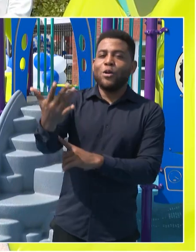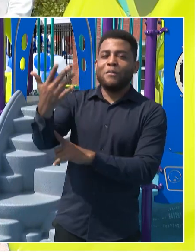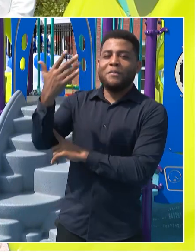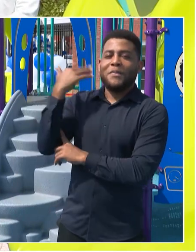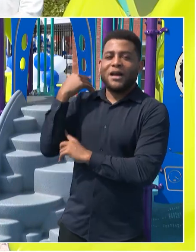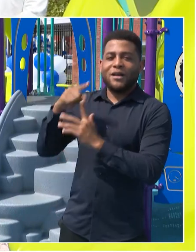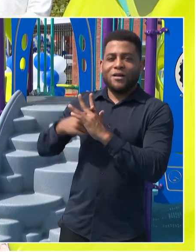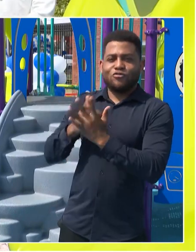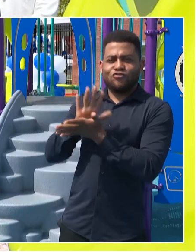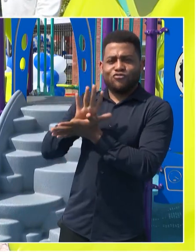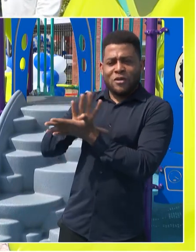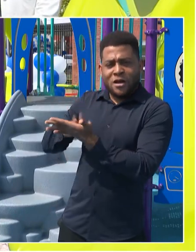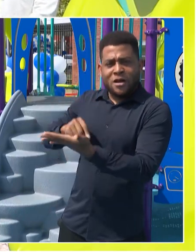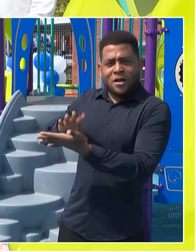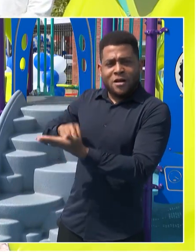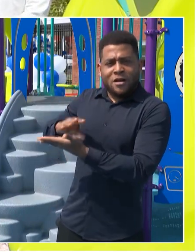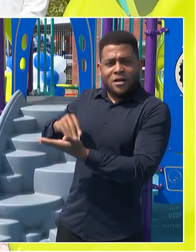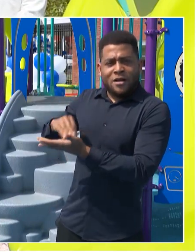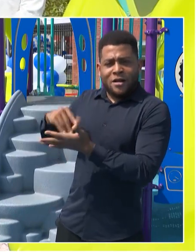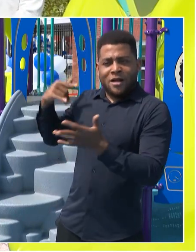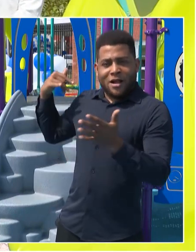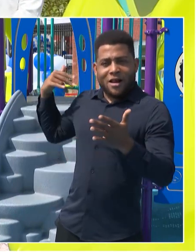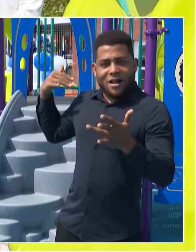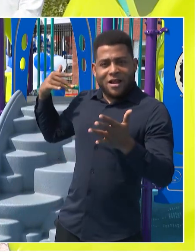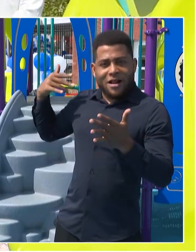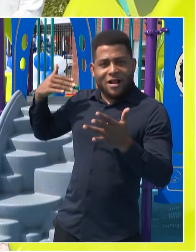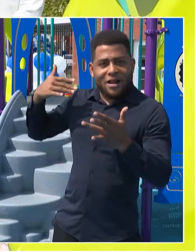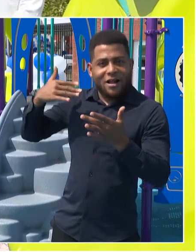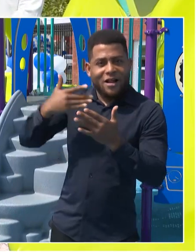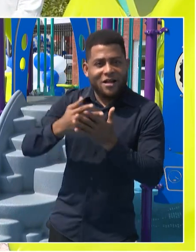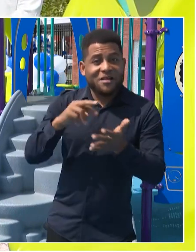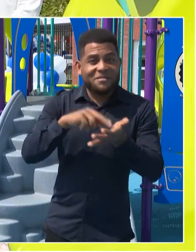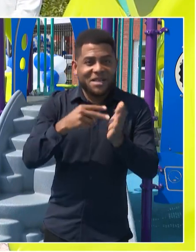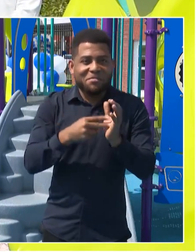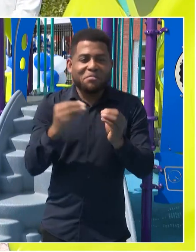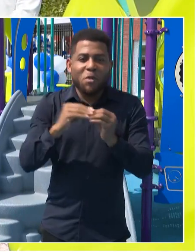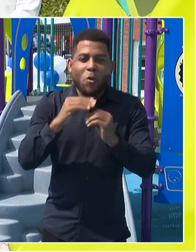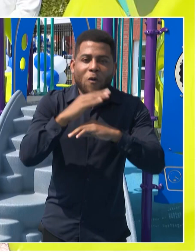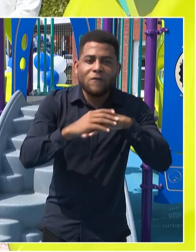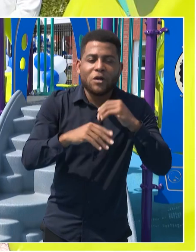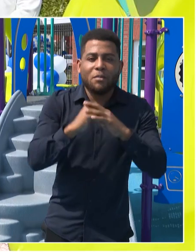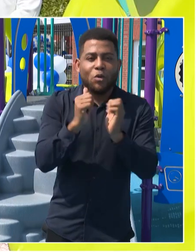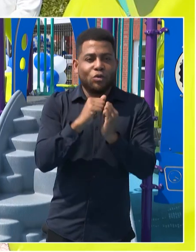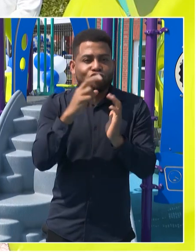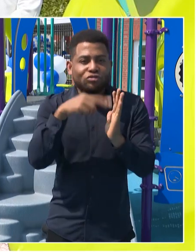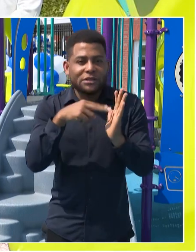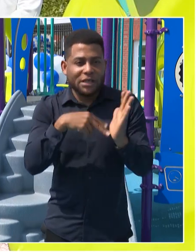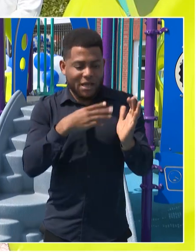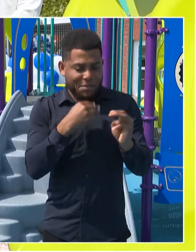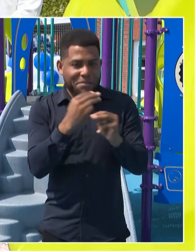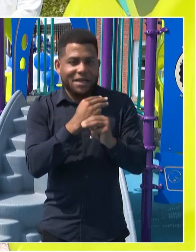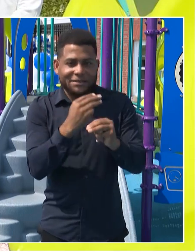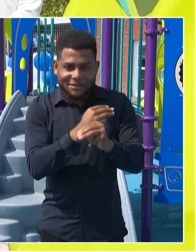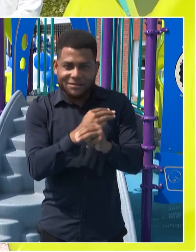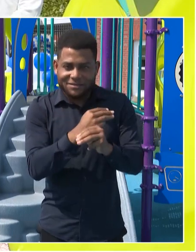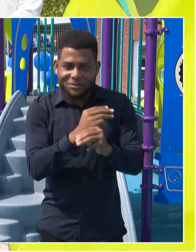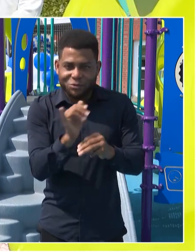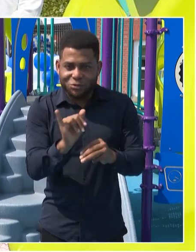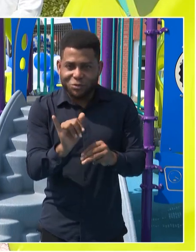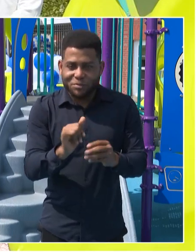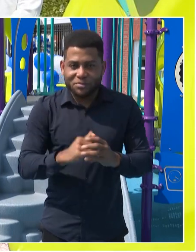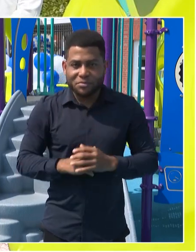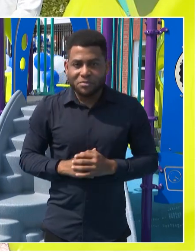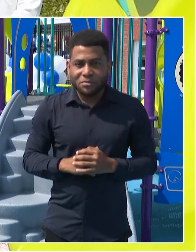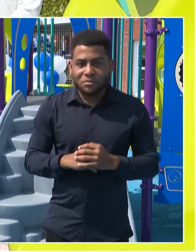math comfortable earlier as well. So we know if you visit our schools, you also see our